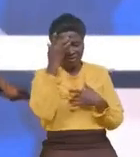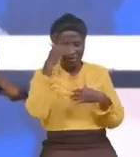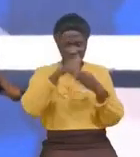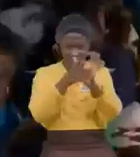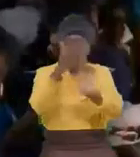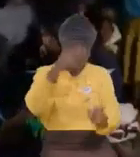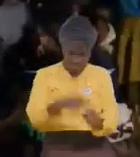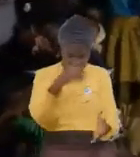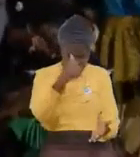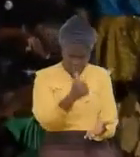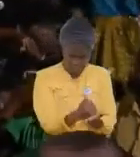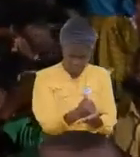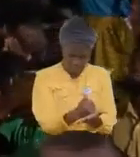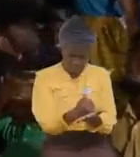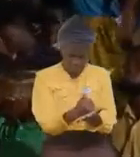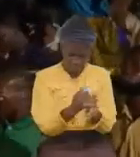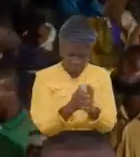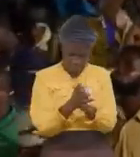Jesus' name.